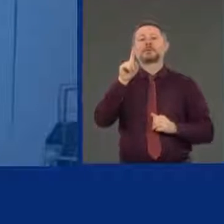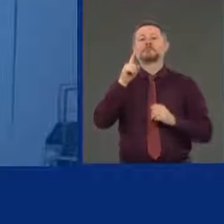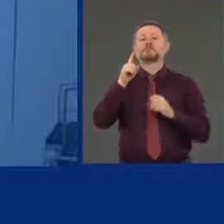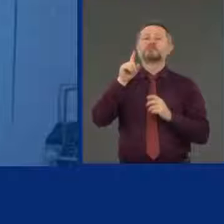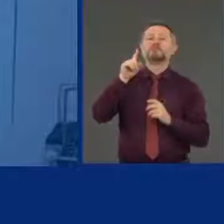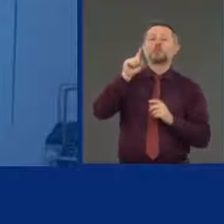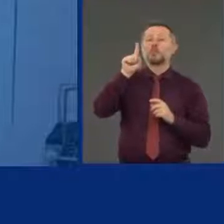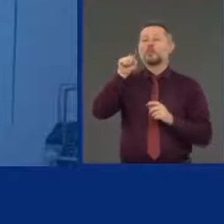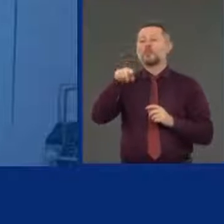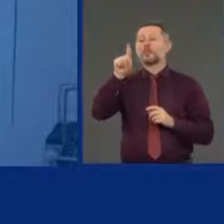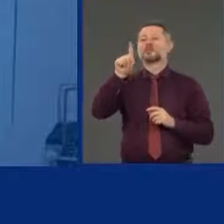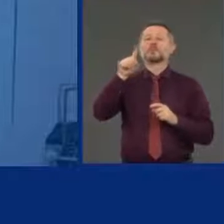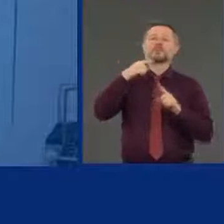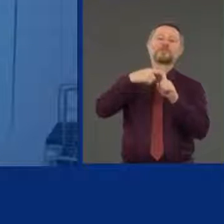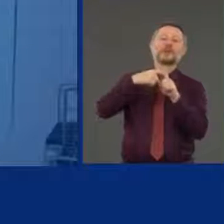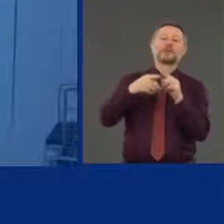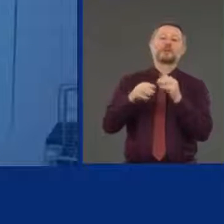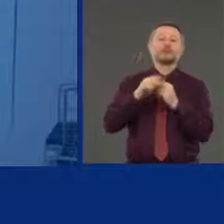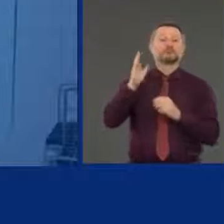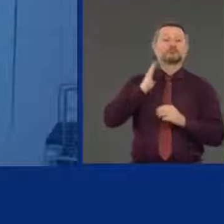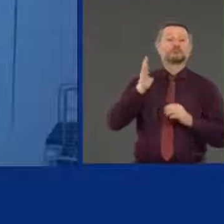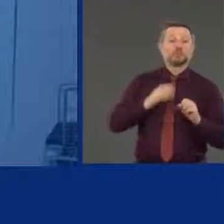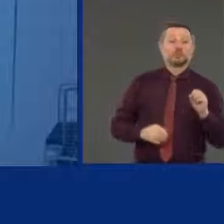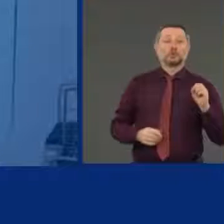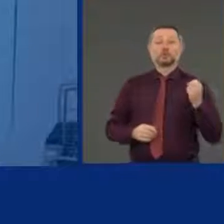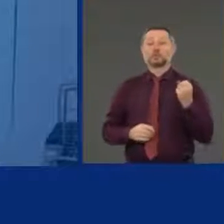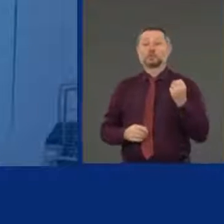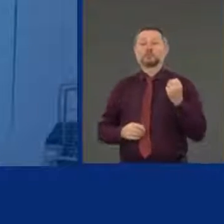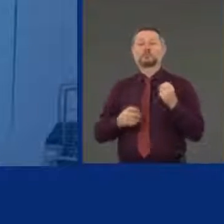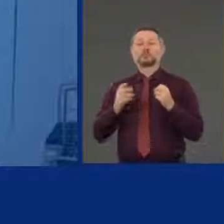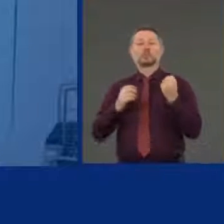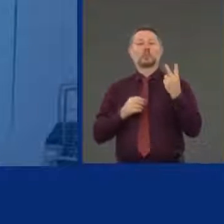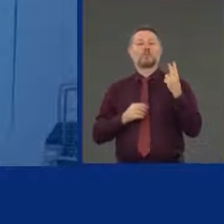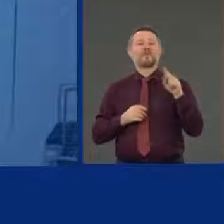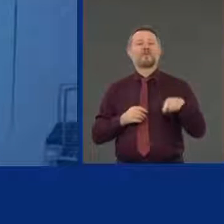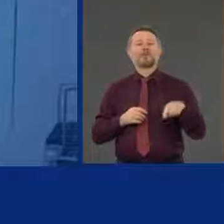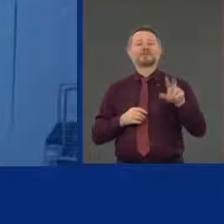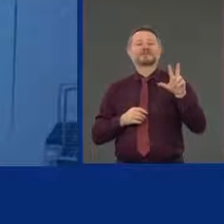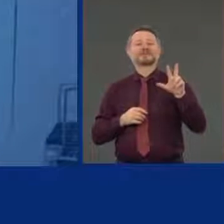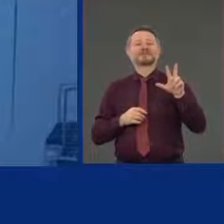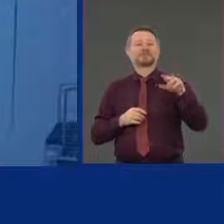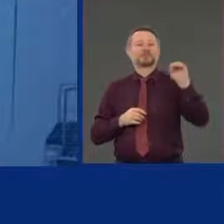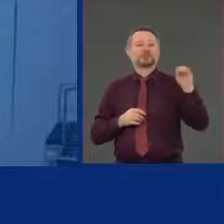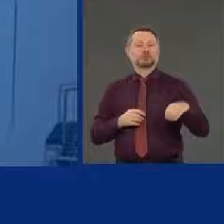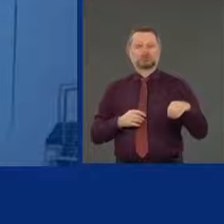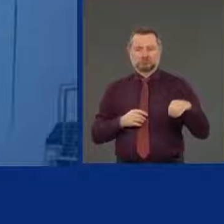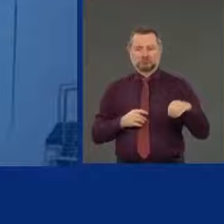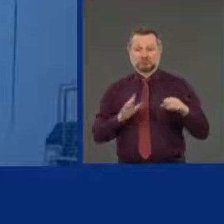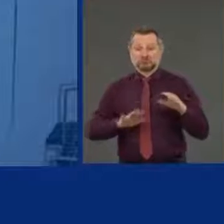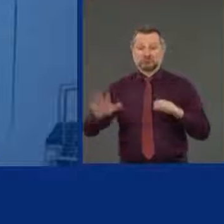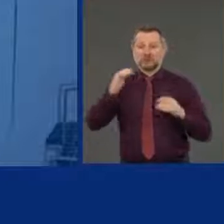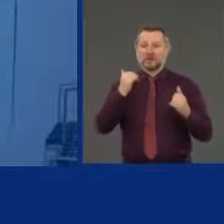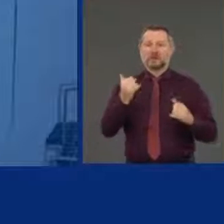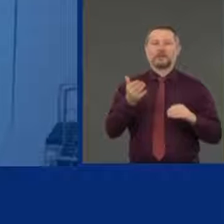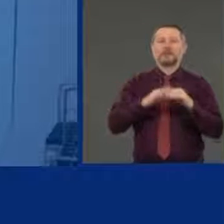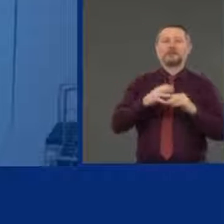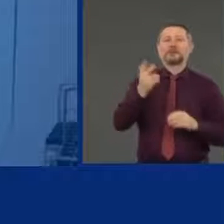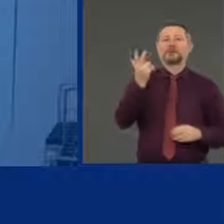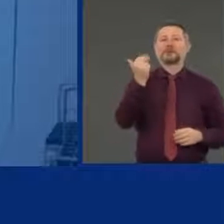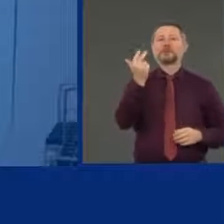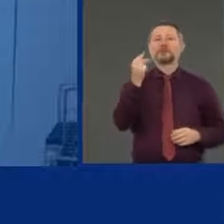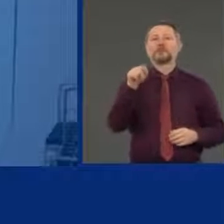Positive, last time we did the survey, was 12.3 statewide. It's now 13.4.